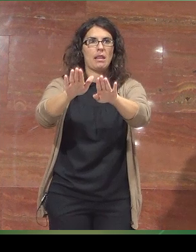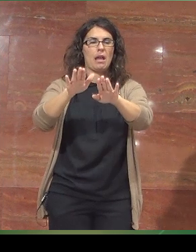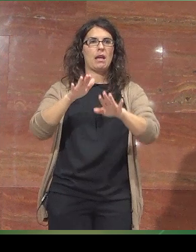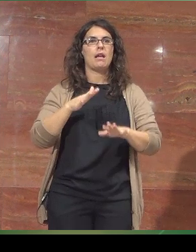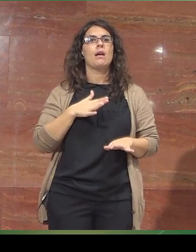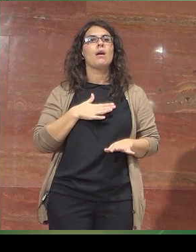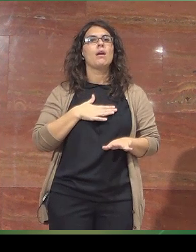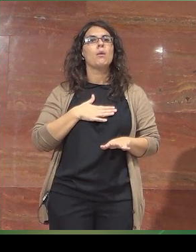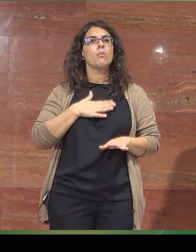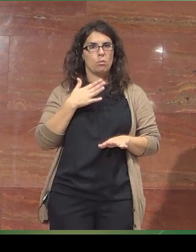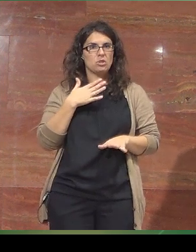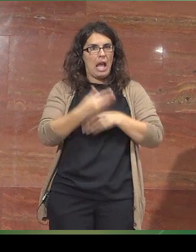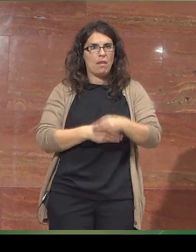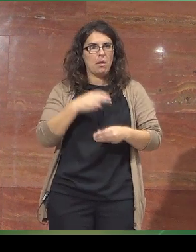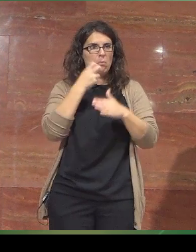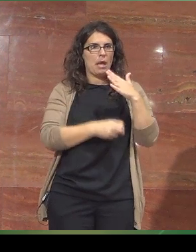be made by foot.